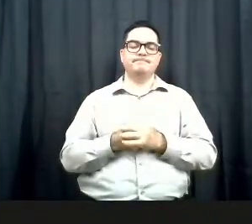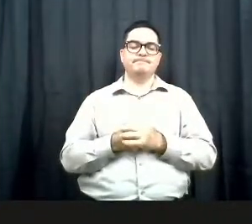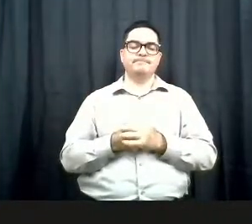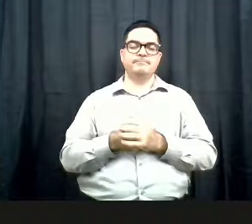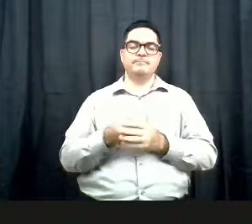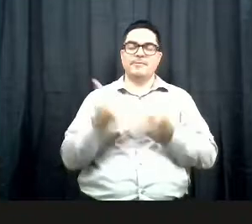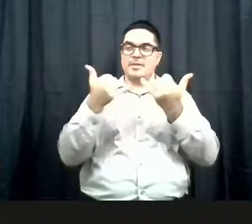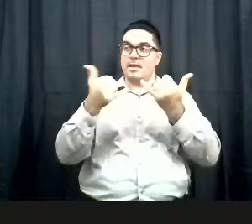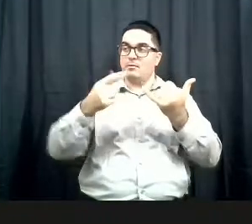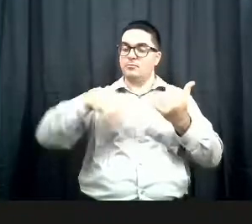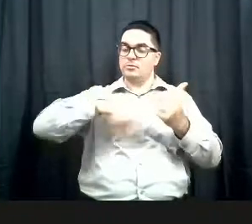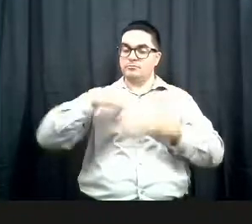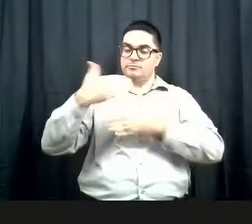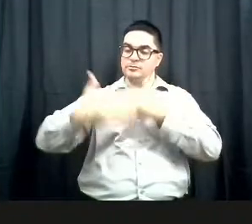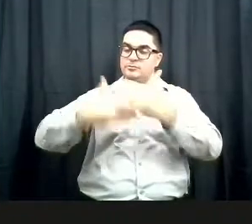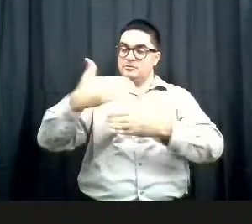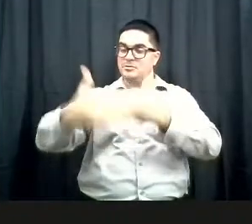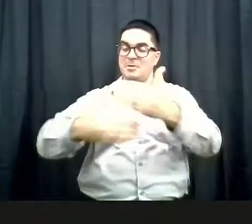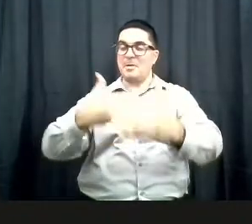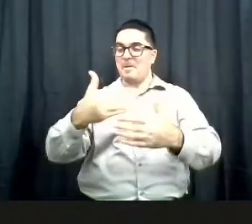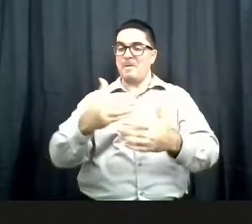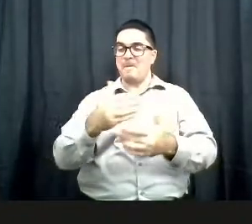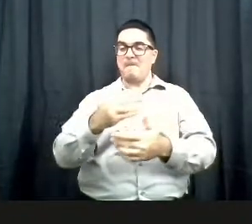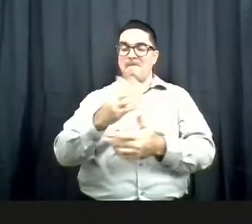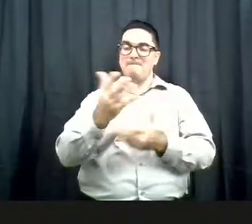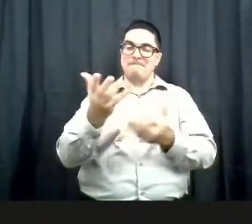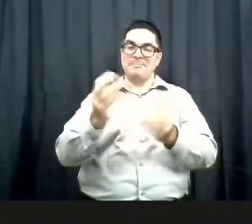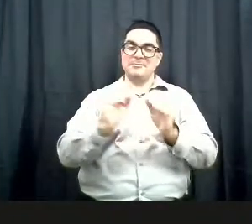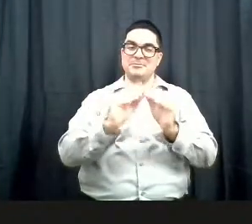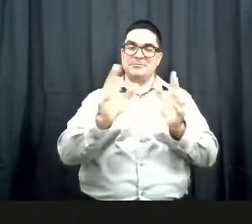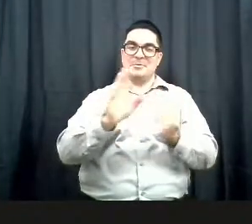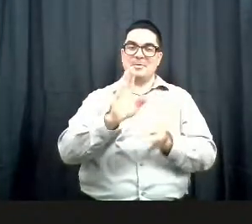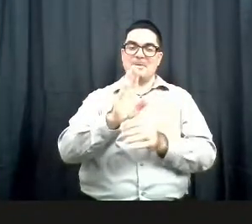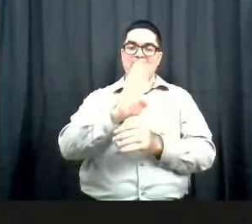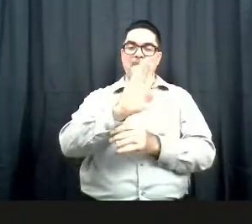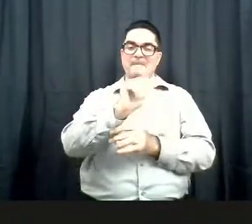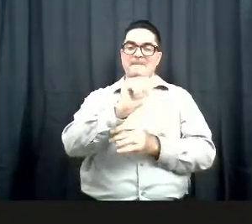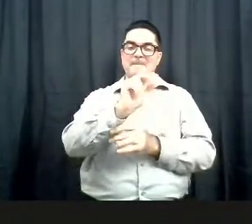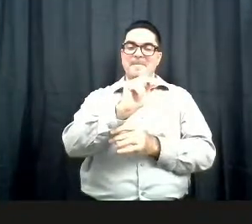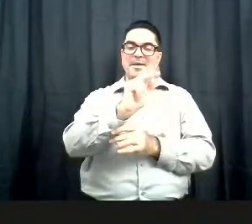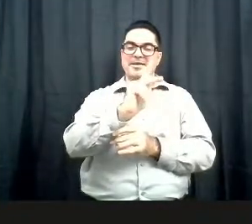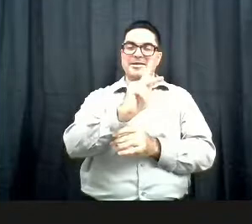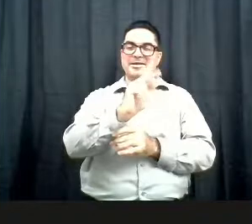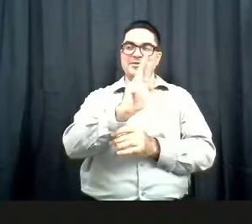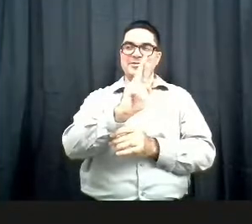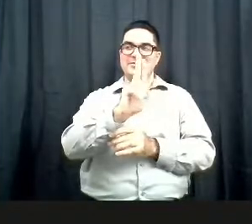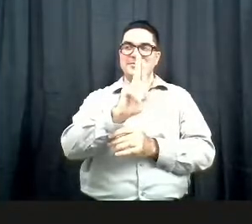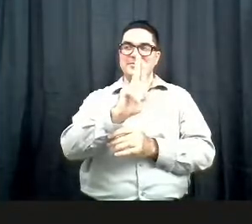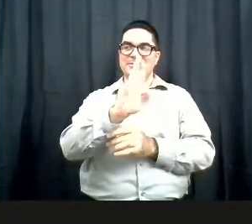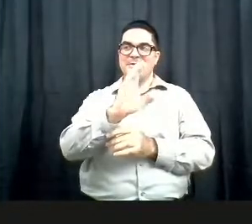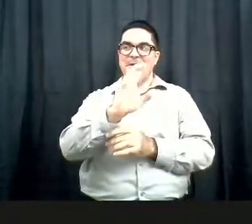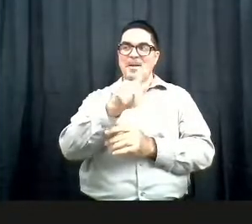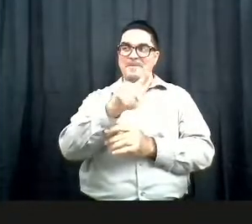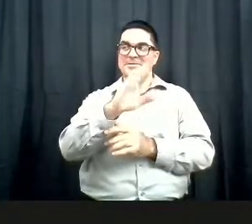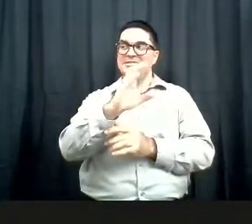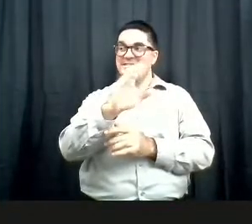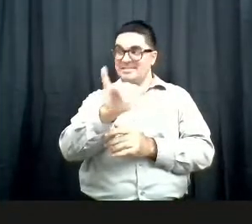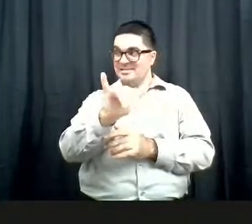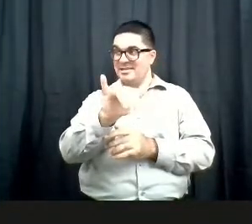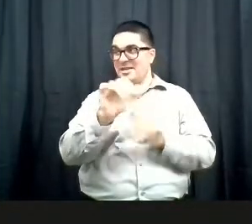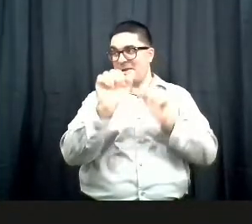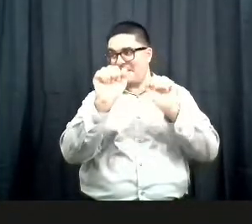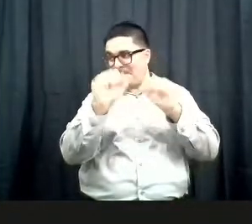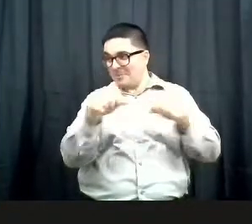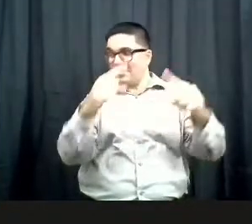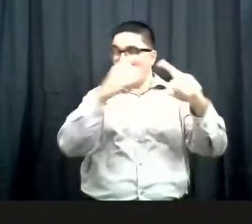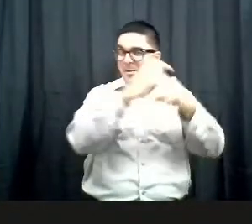Like bankruptcy it can be very complicated or it can be very, very simple. And I think of it as very simple. And in the very simple